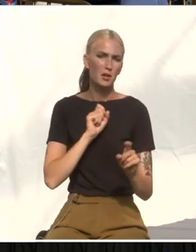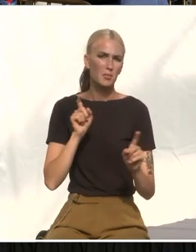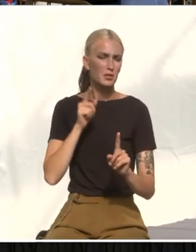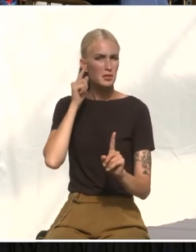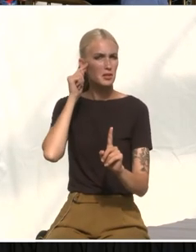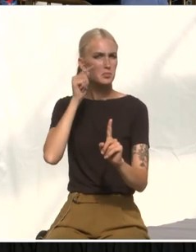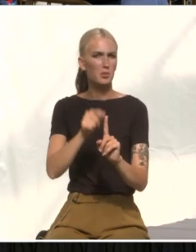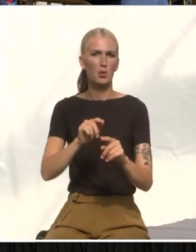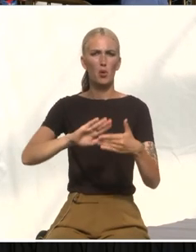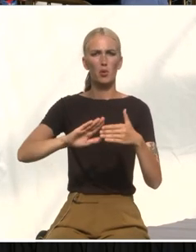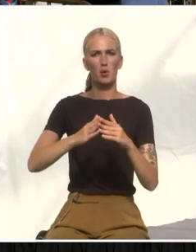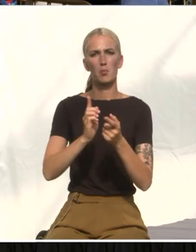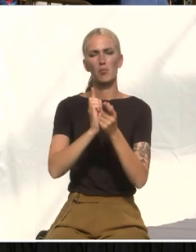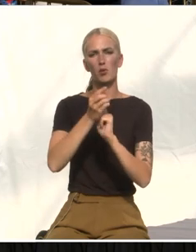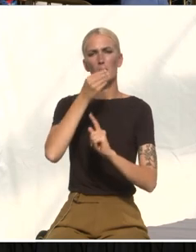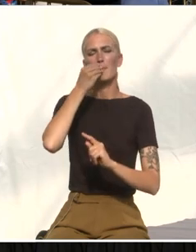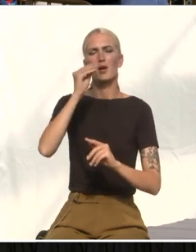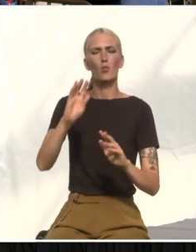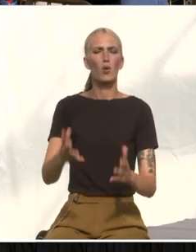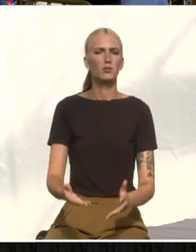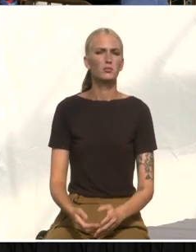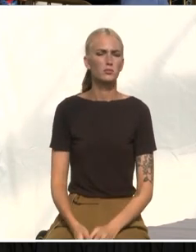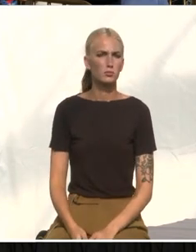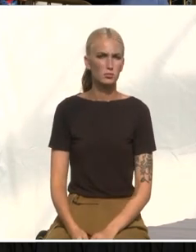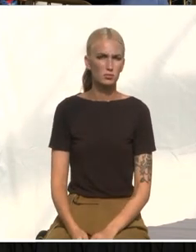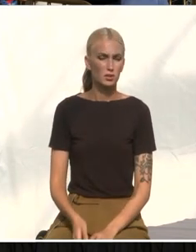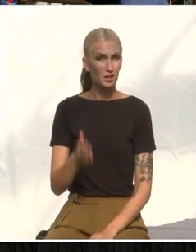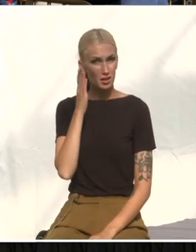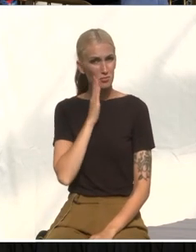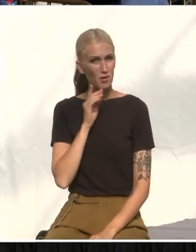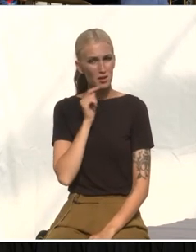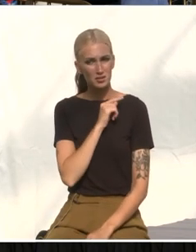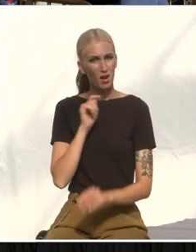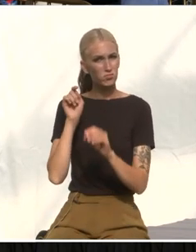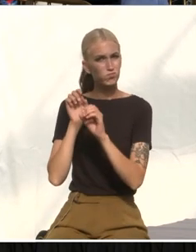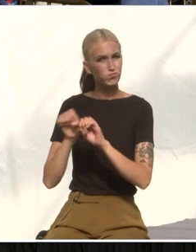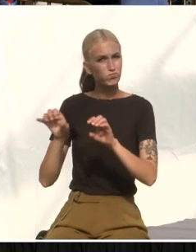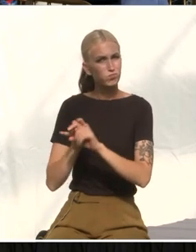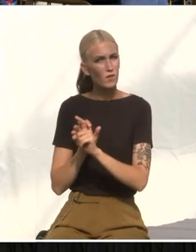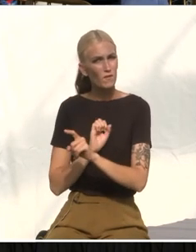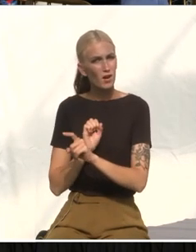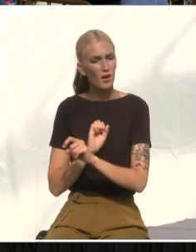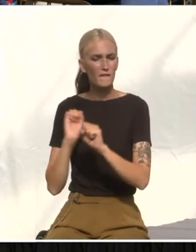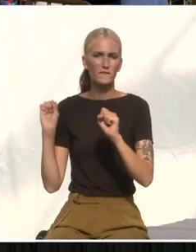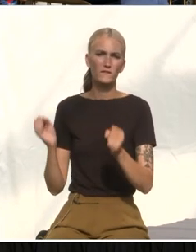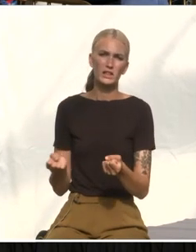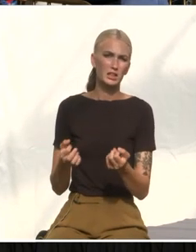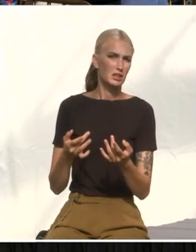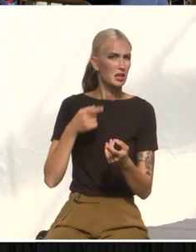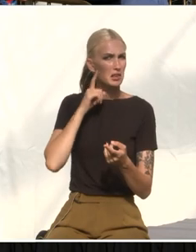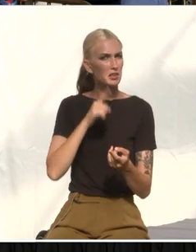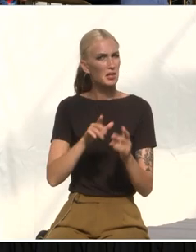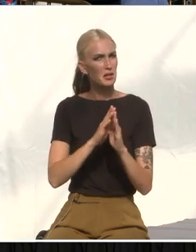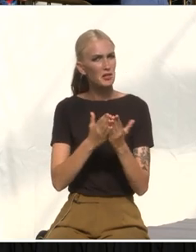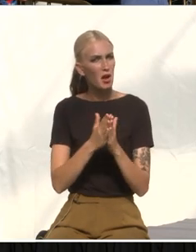theme? Do we have to do something with parents to explain them something? Or maybe, you know, some books